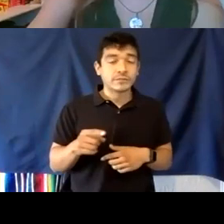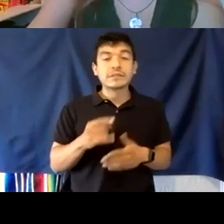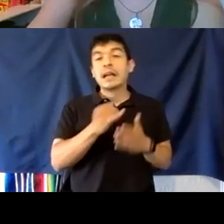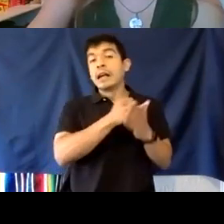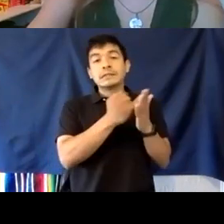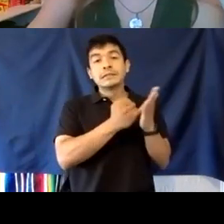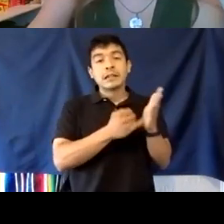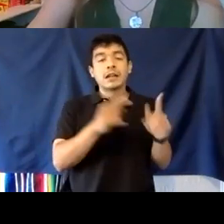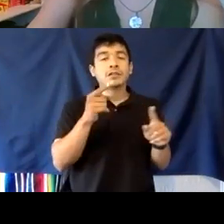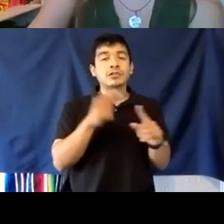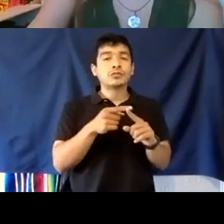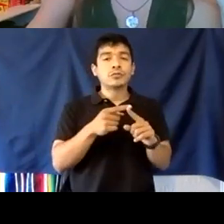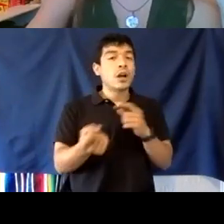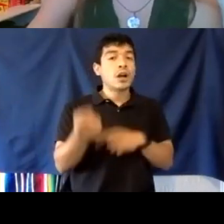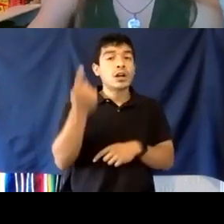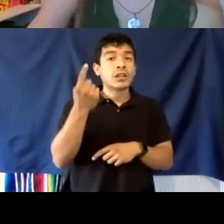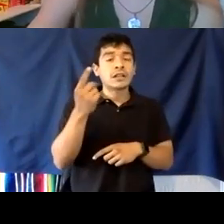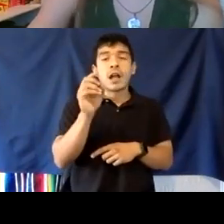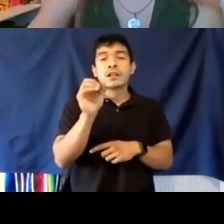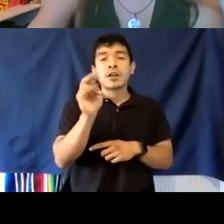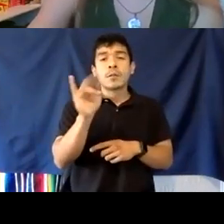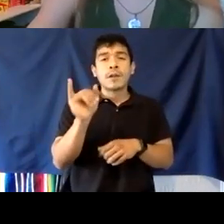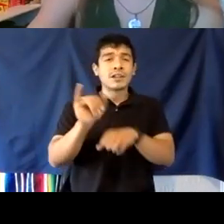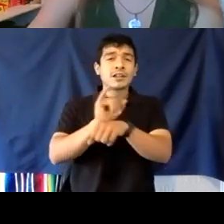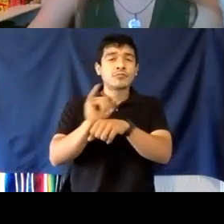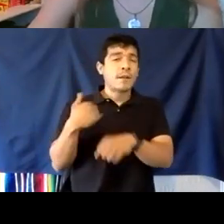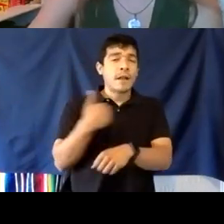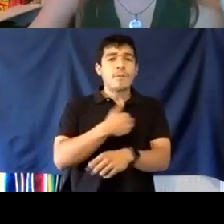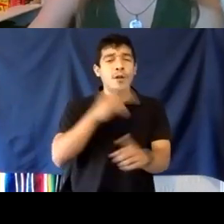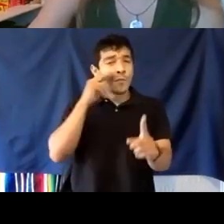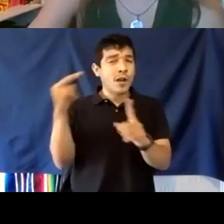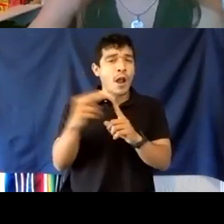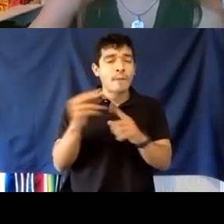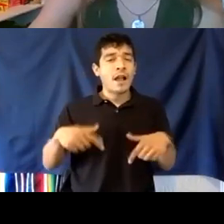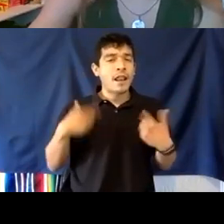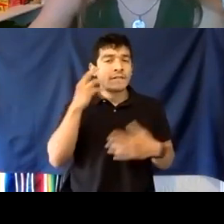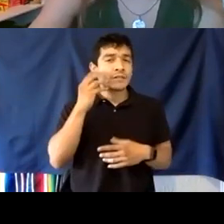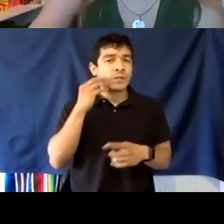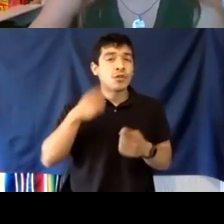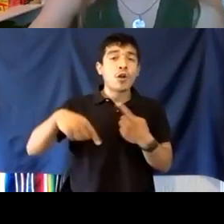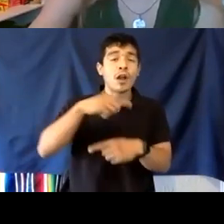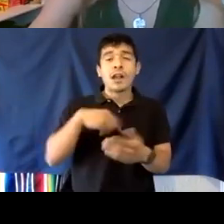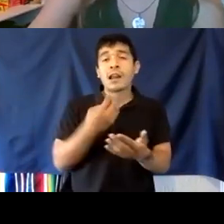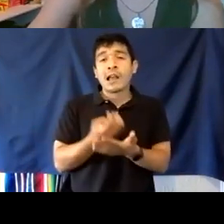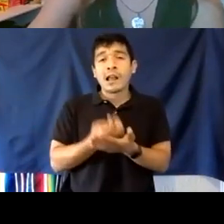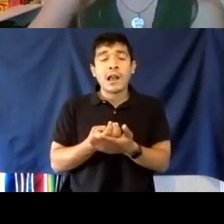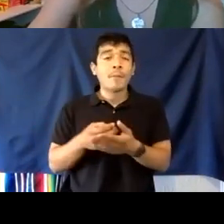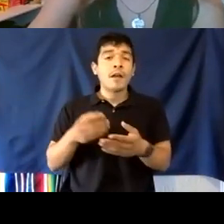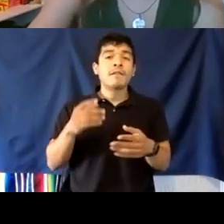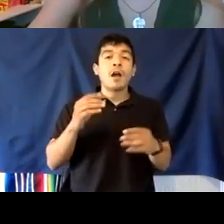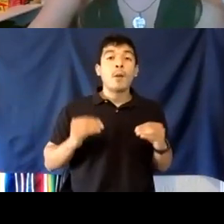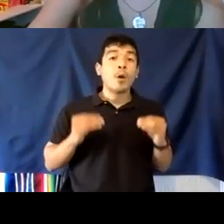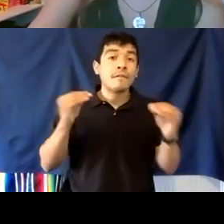Designed to understand documentary industry members' perspectives and lived experiences around economics, motivations,